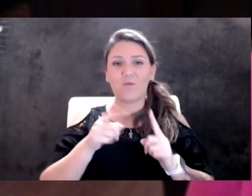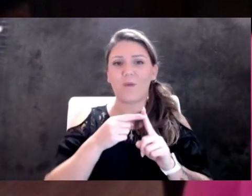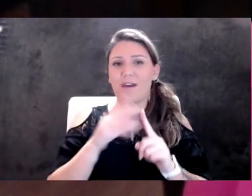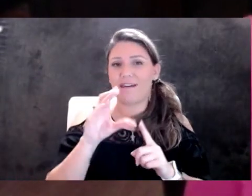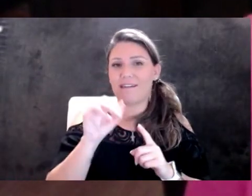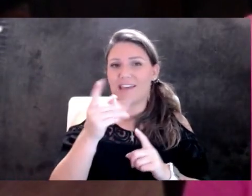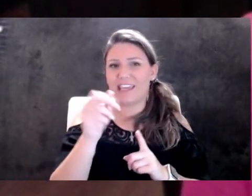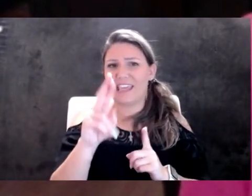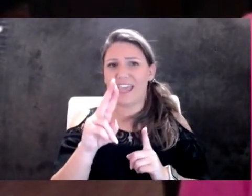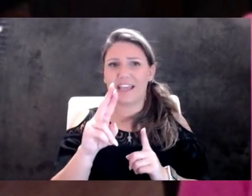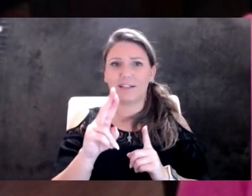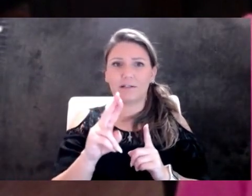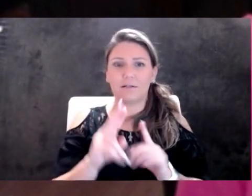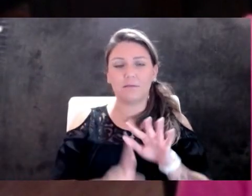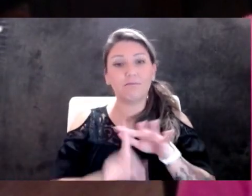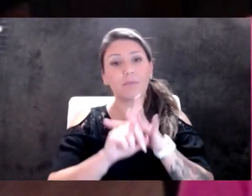re-diagnosed,